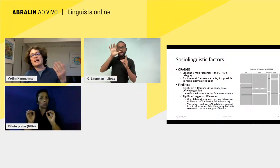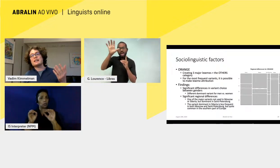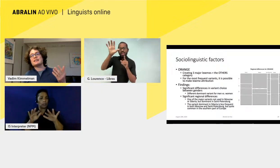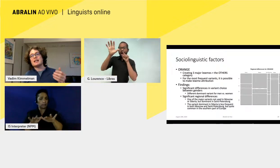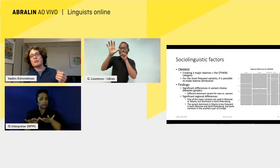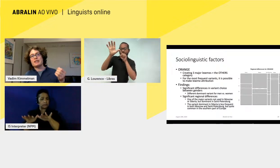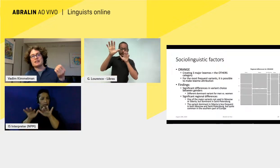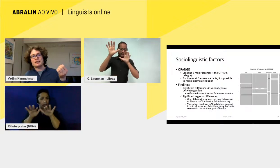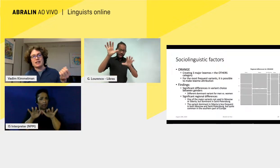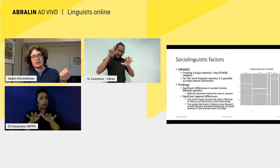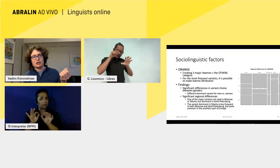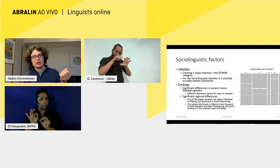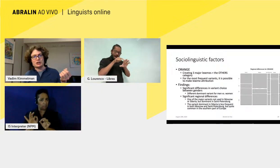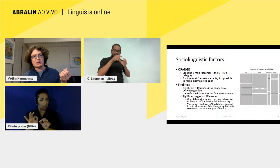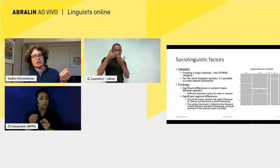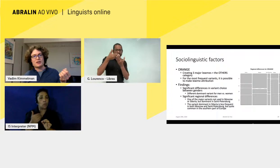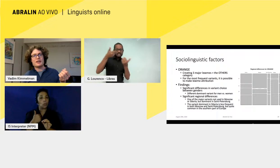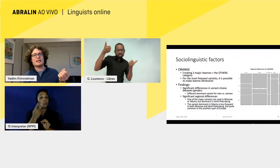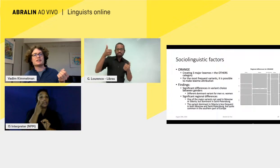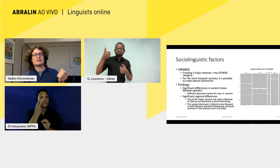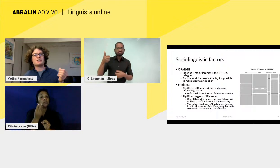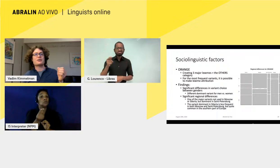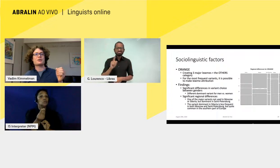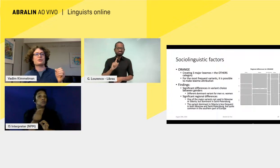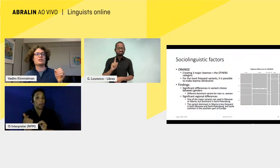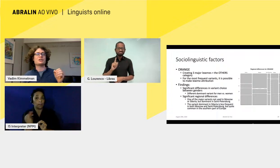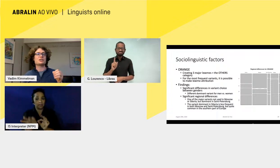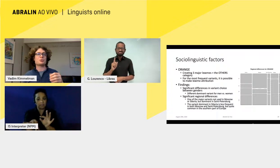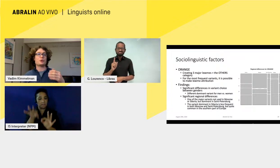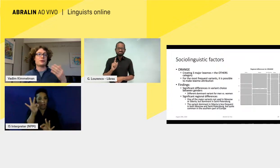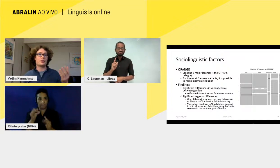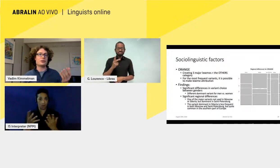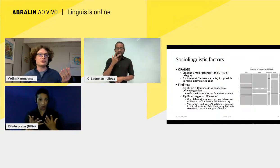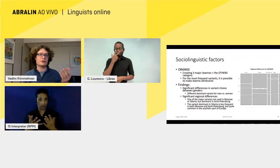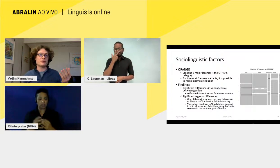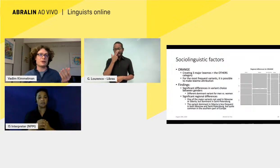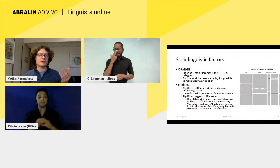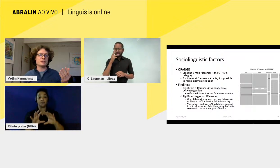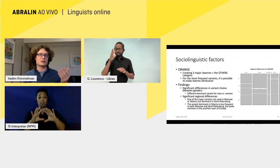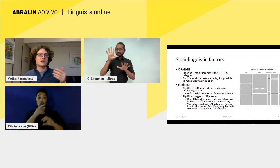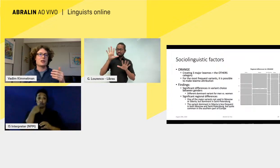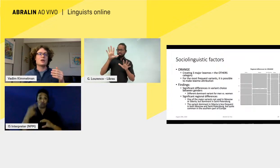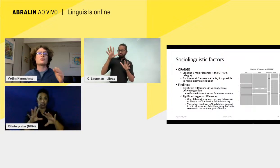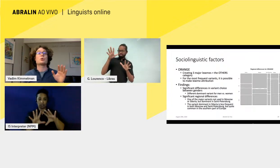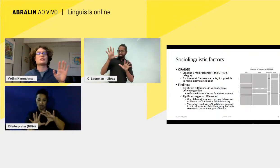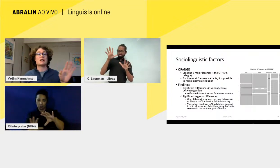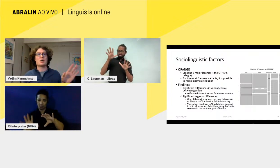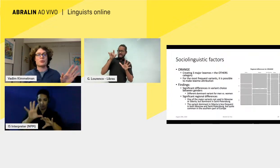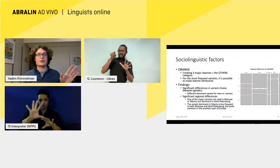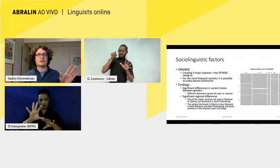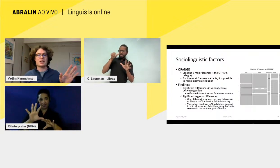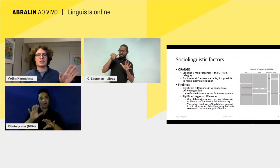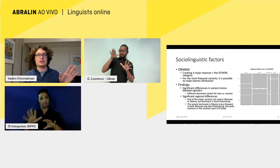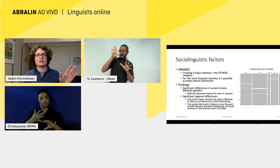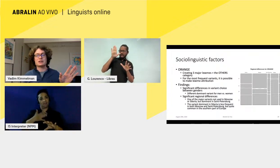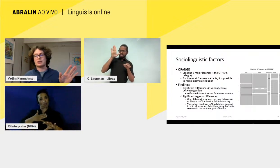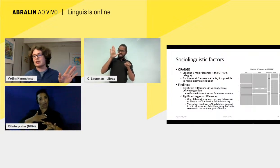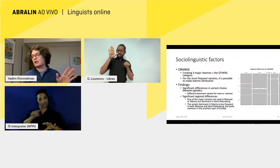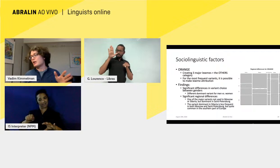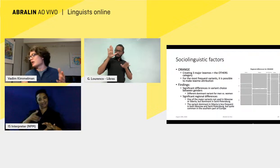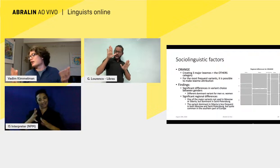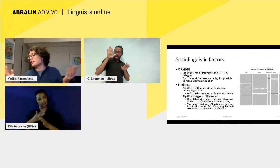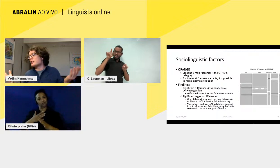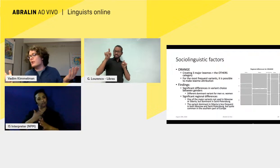We do find some indications that different regions prefer different variants for some of the